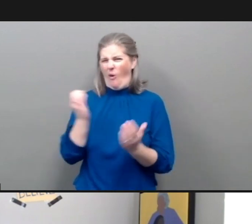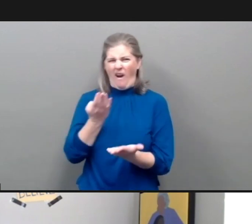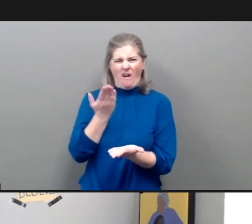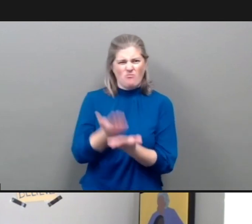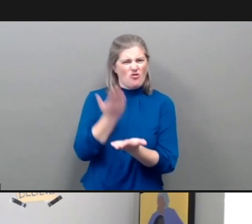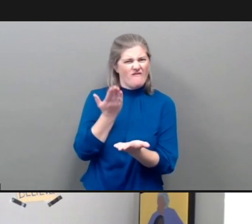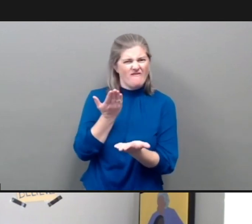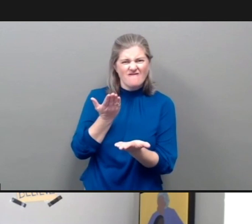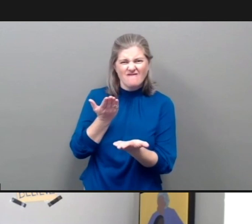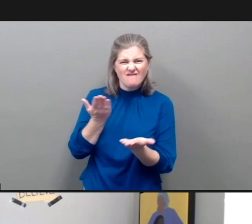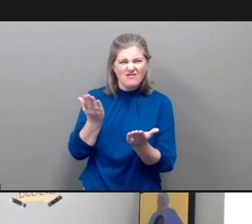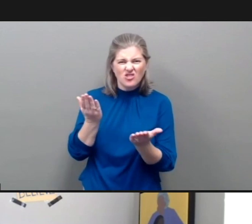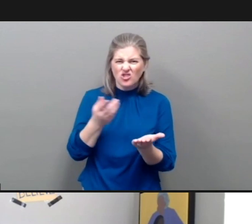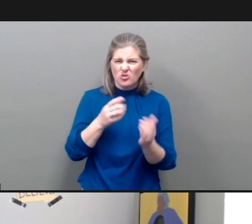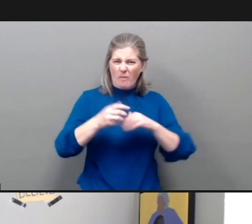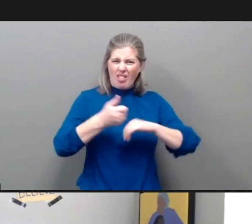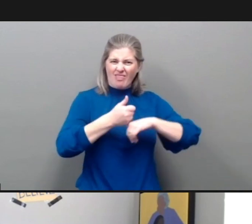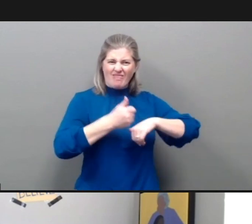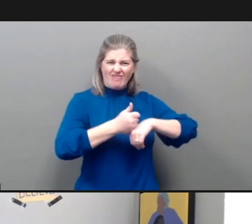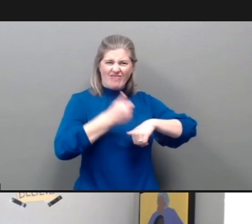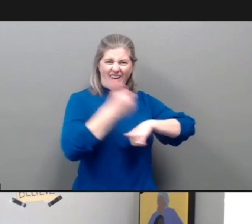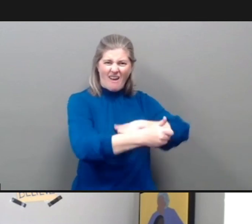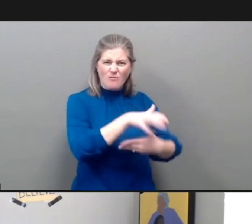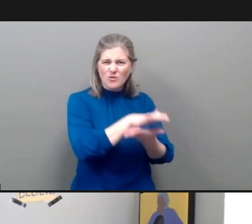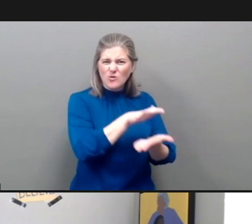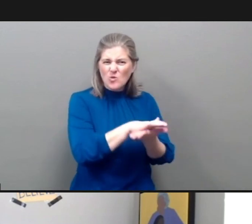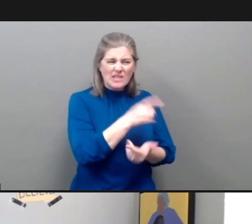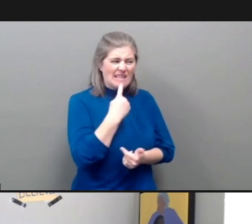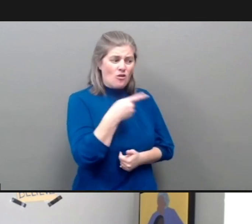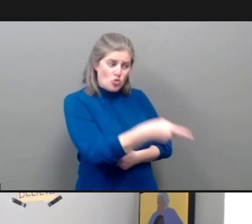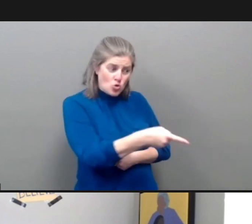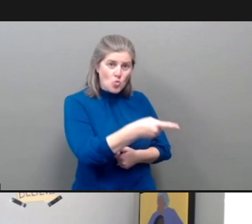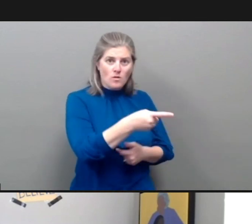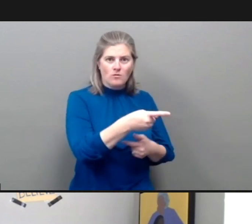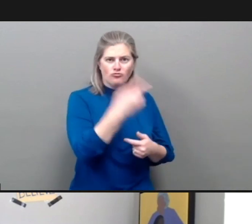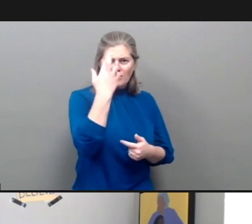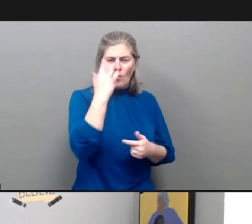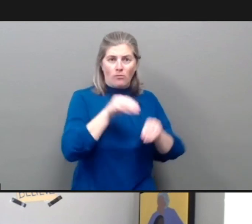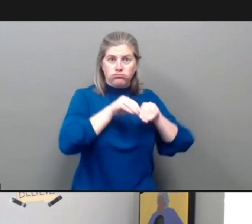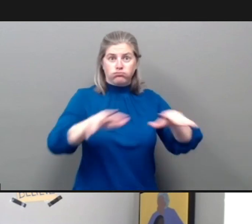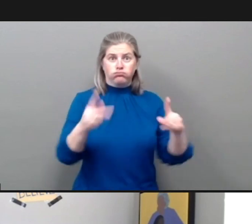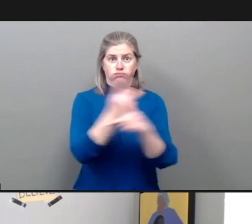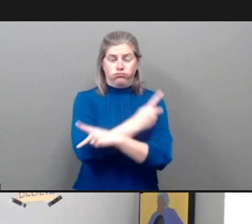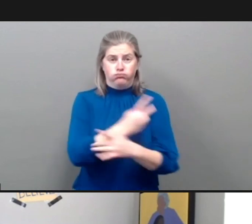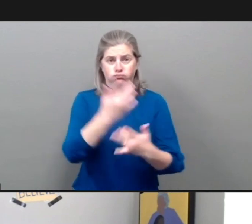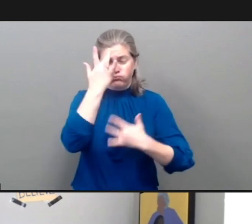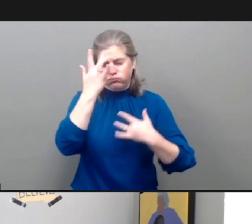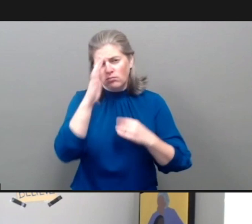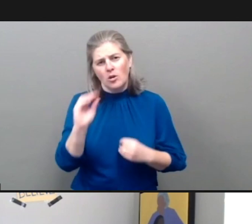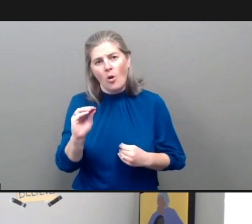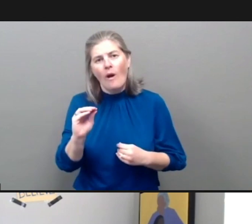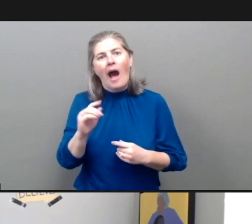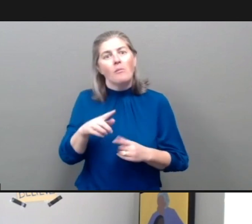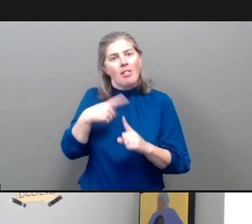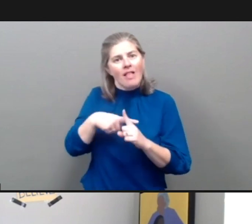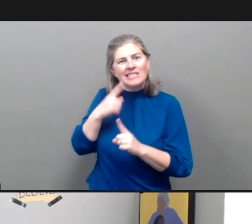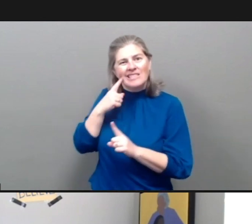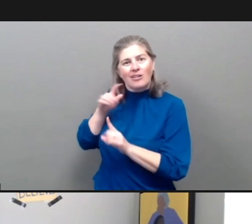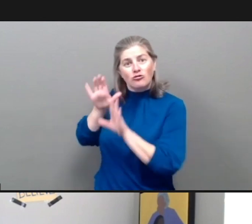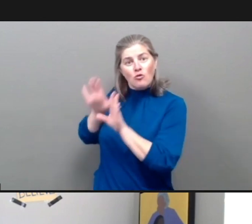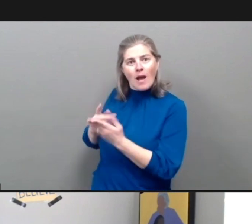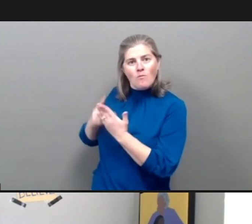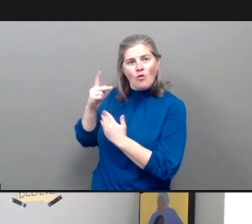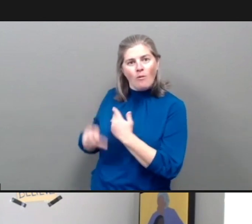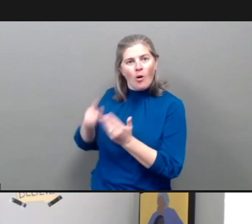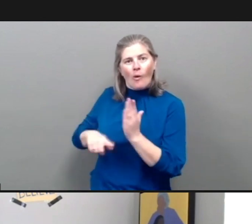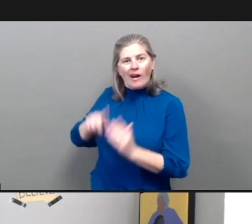implicating the schools as a source of spread. And actually, the wonderful program Kurt described to you that we're going